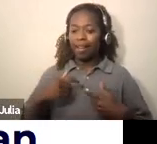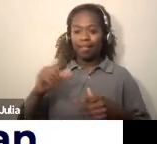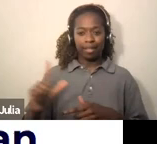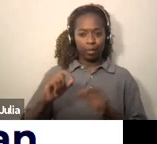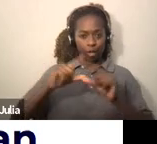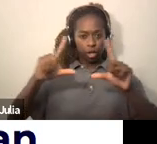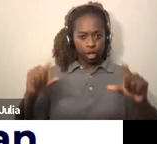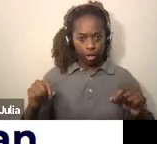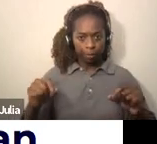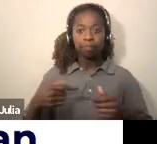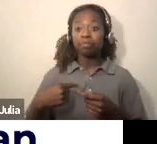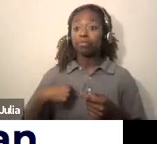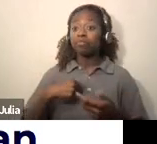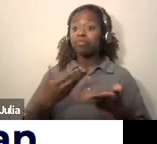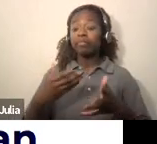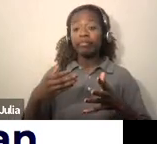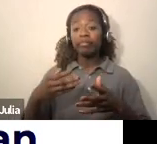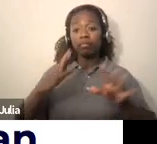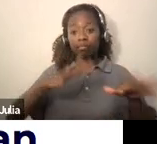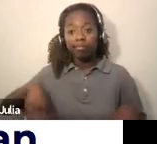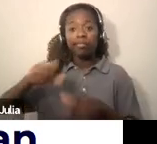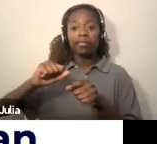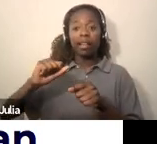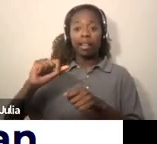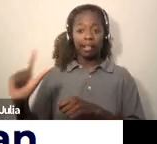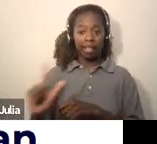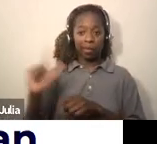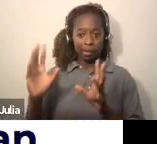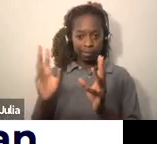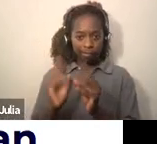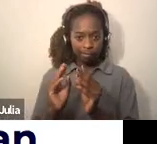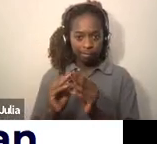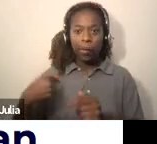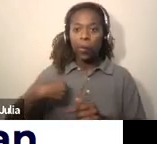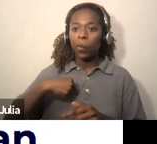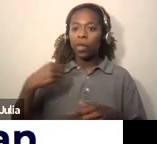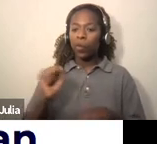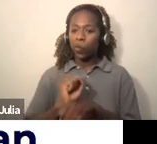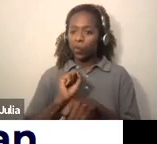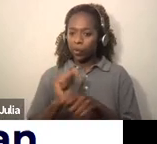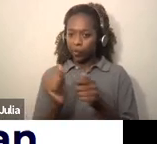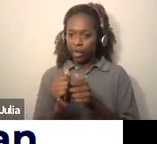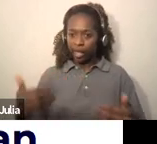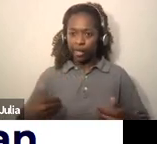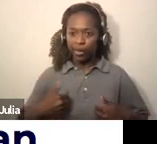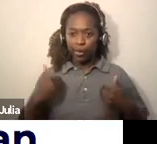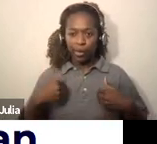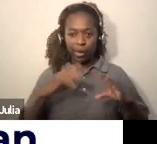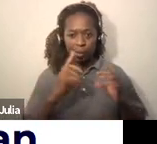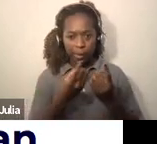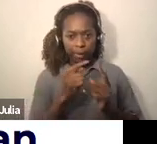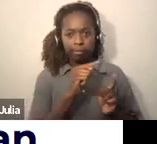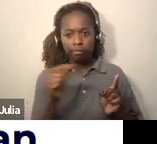summits we work closely with the youth services department in order to collaboratively construct summer reading